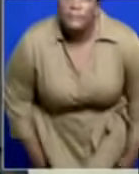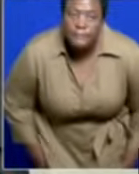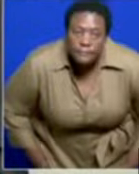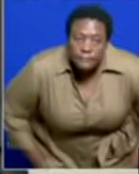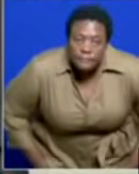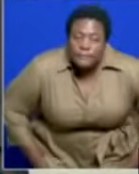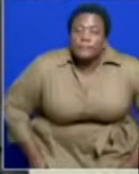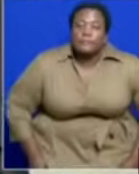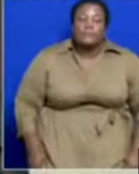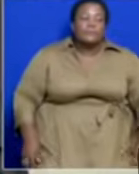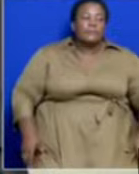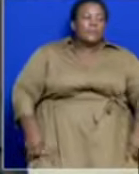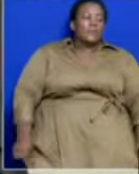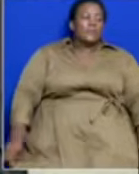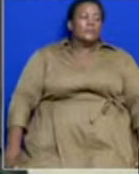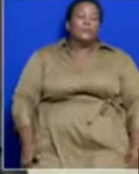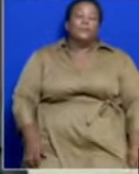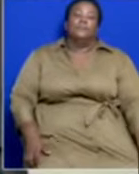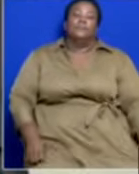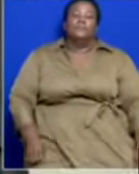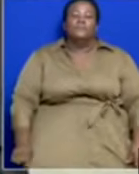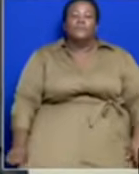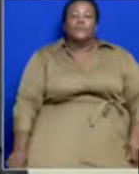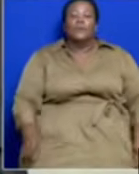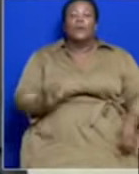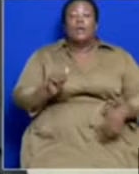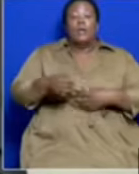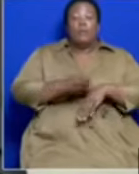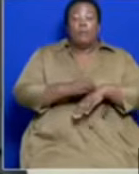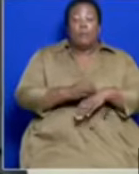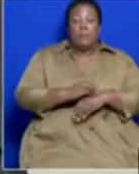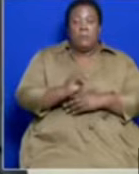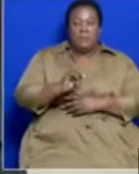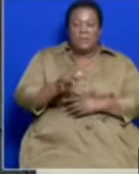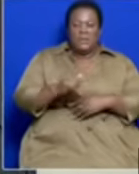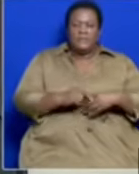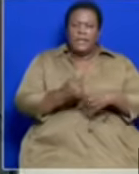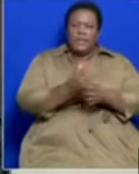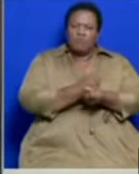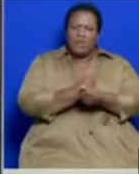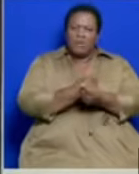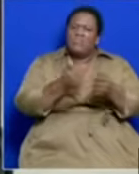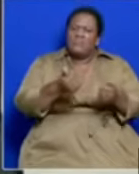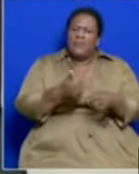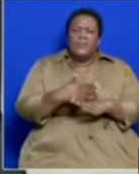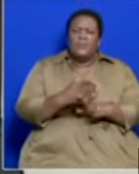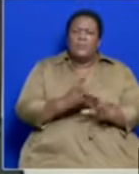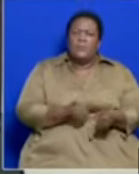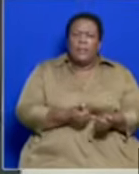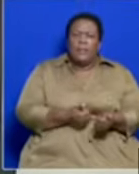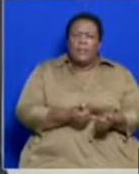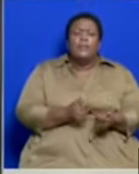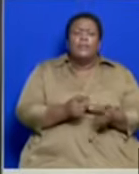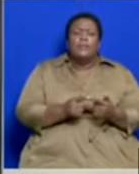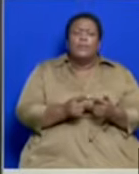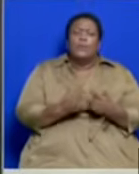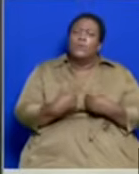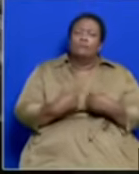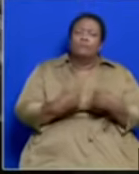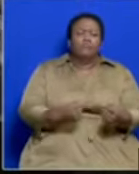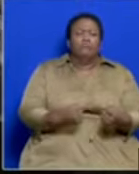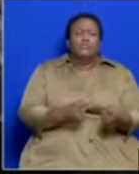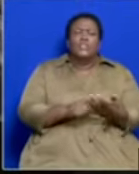about 500 kilometers from Patfontein. So it shows that the truck was in working